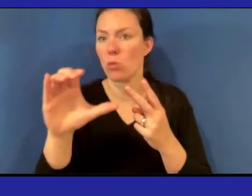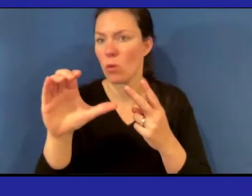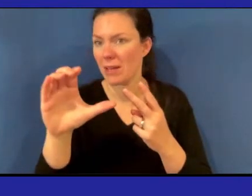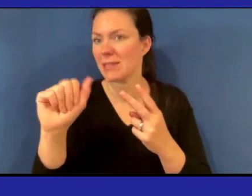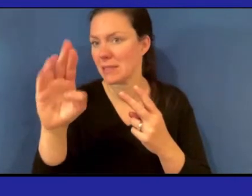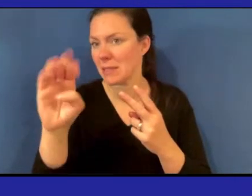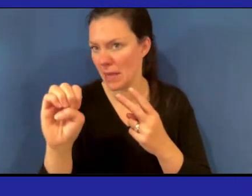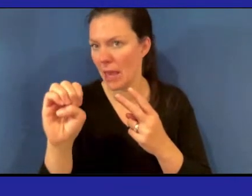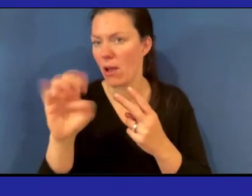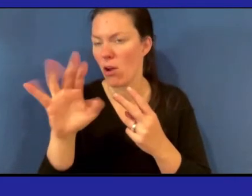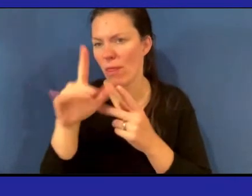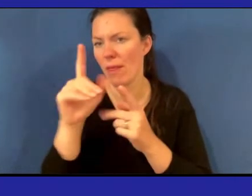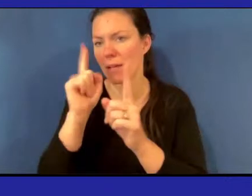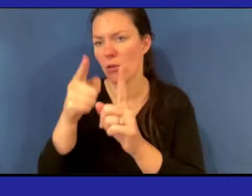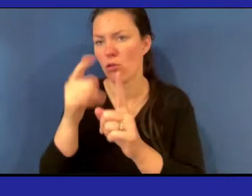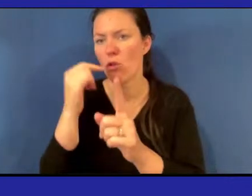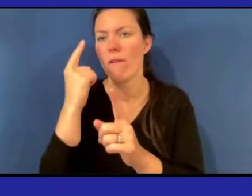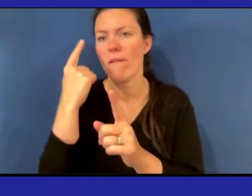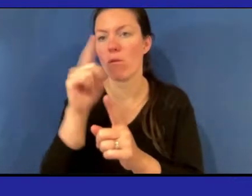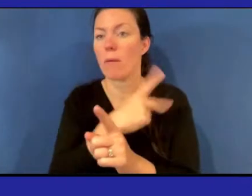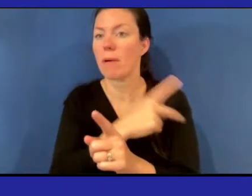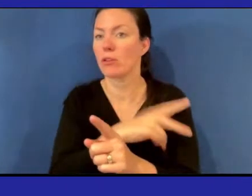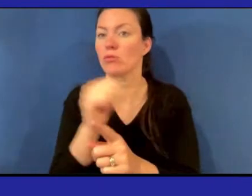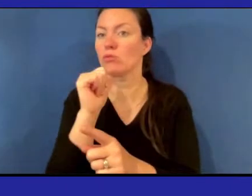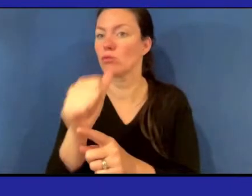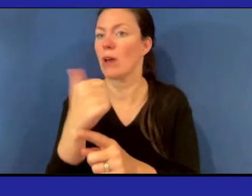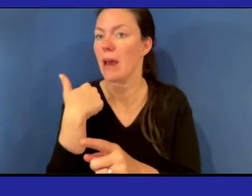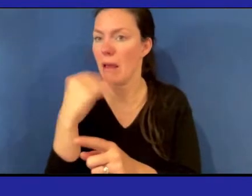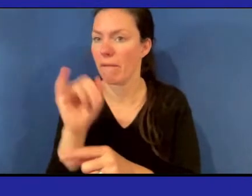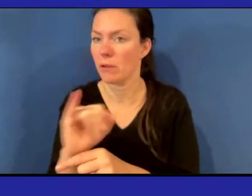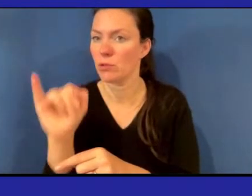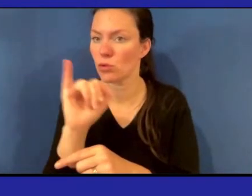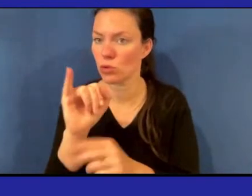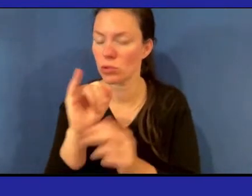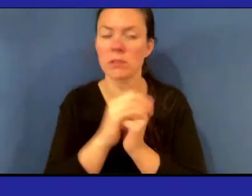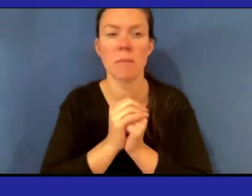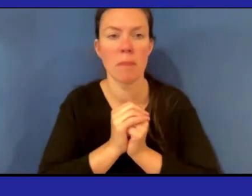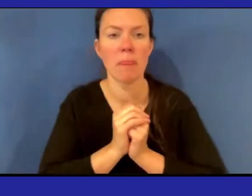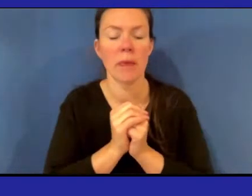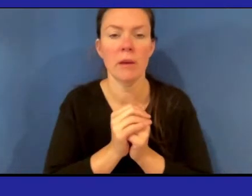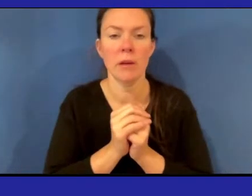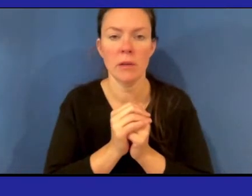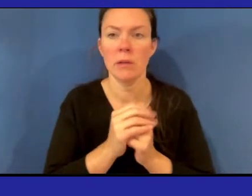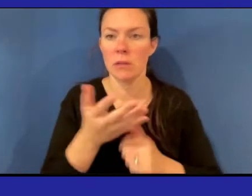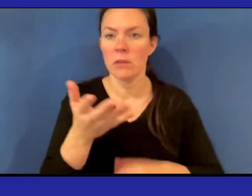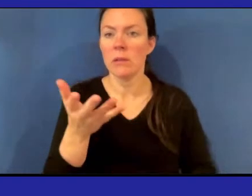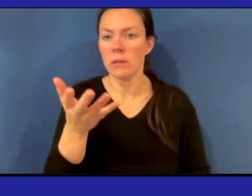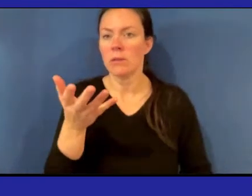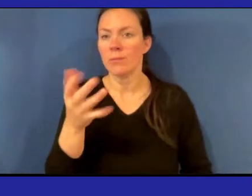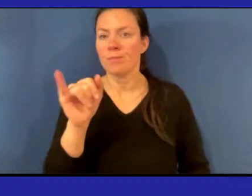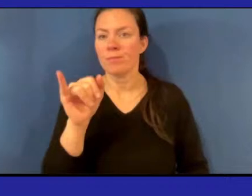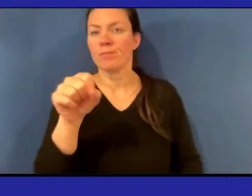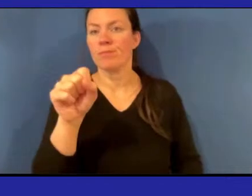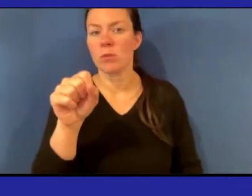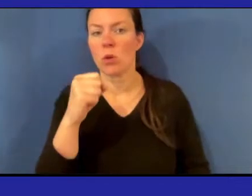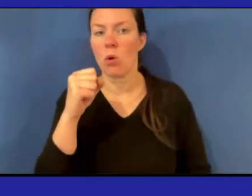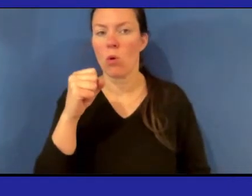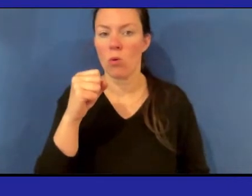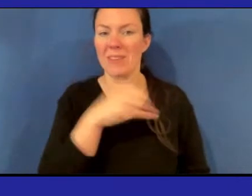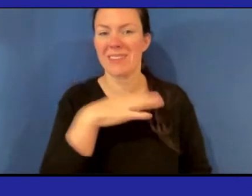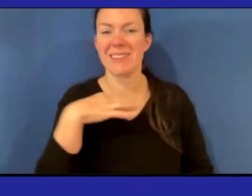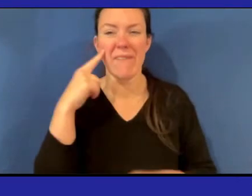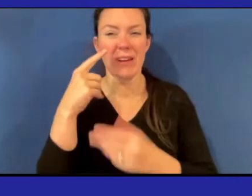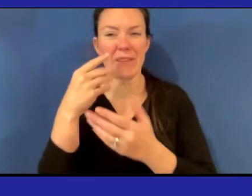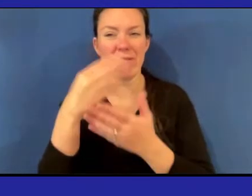so we did take a hit on the front desk staffing for these financial screenings,